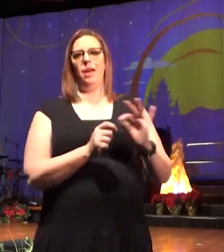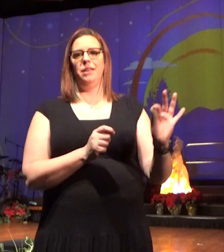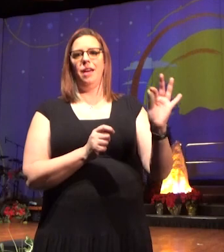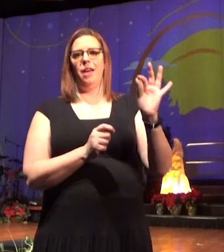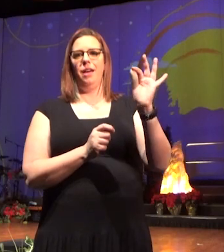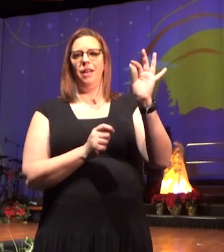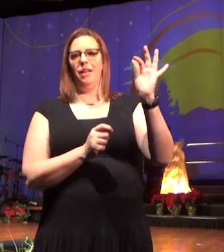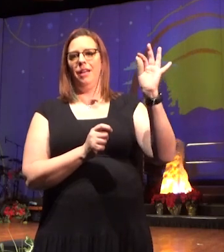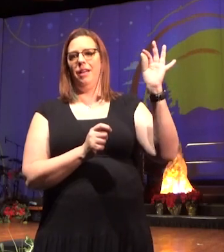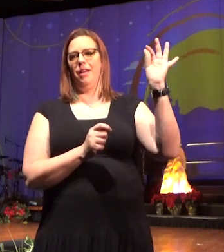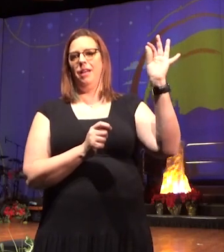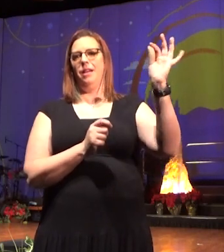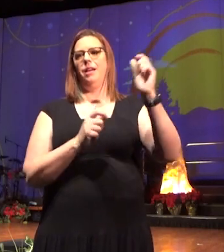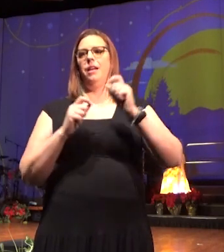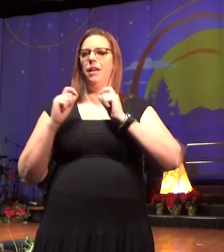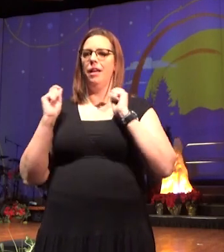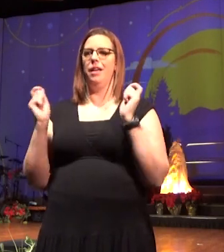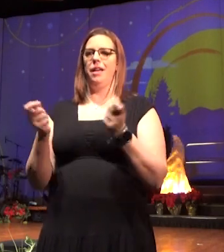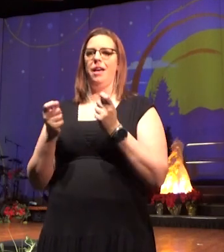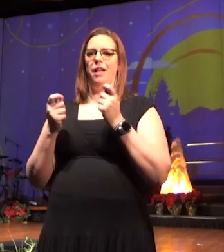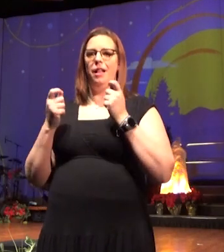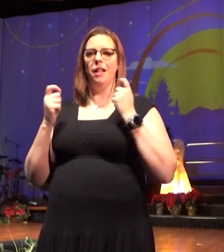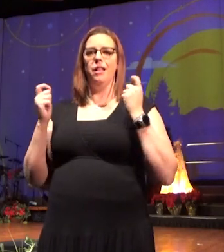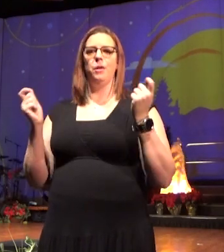Oh yeah, hey